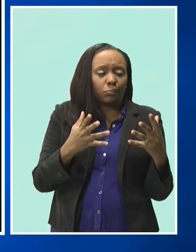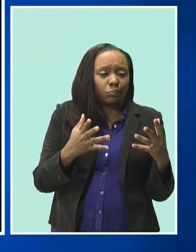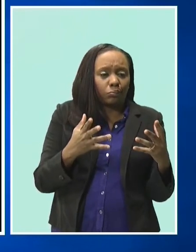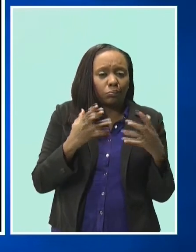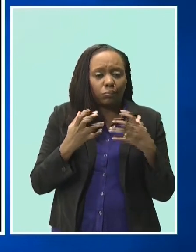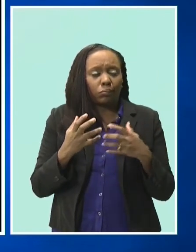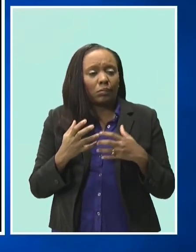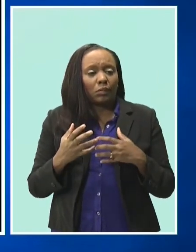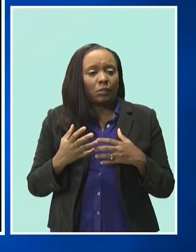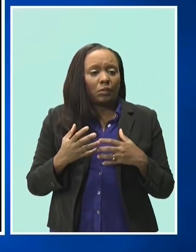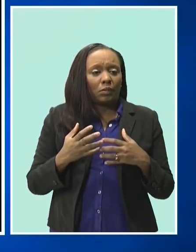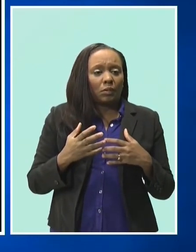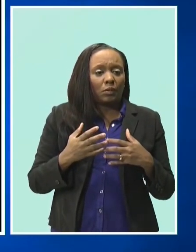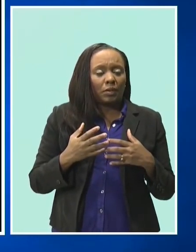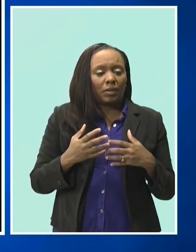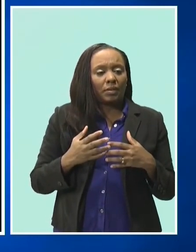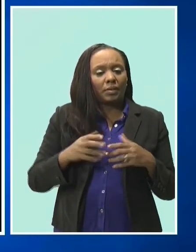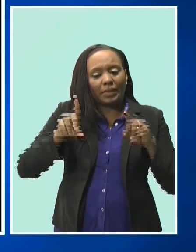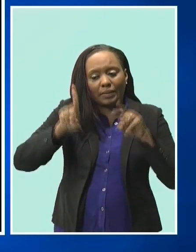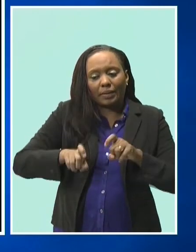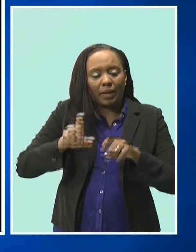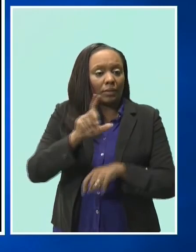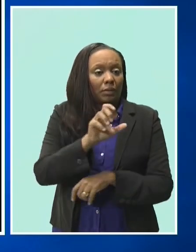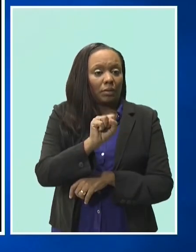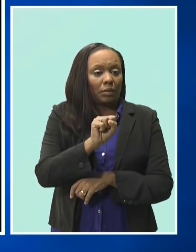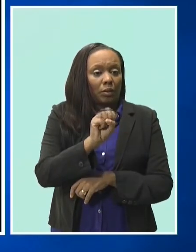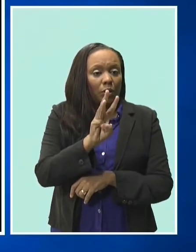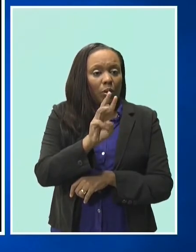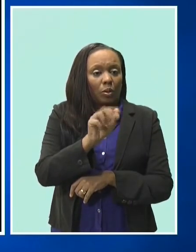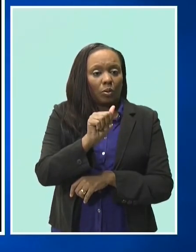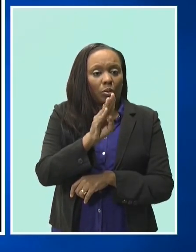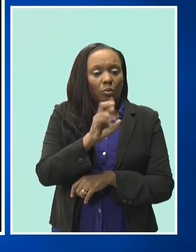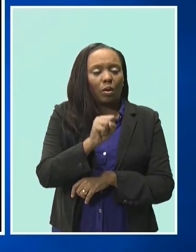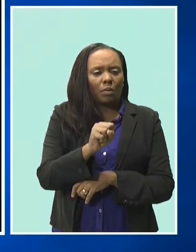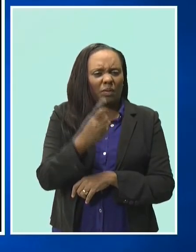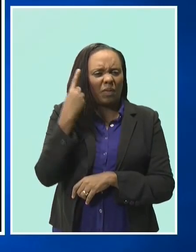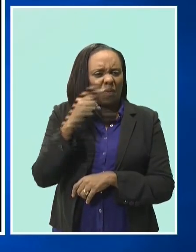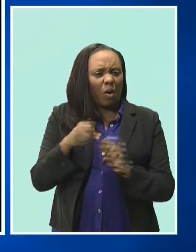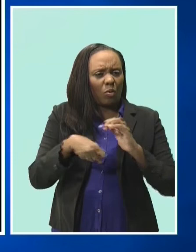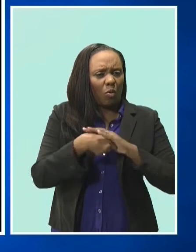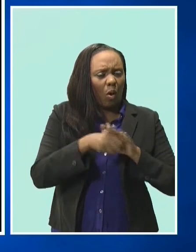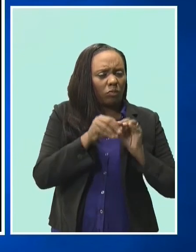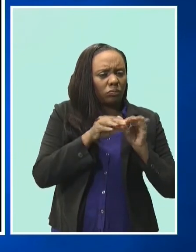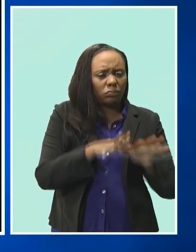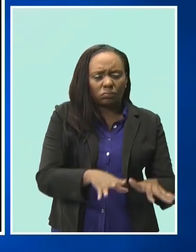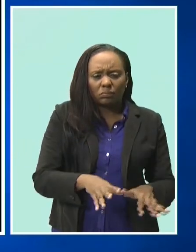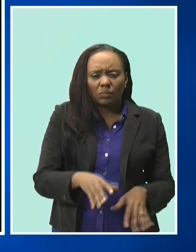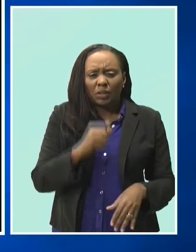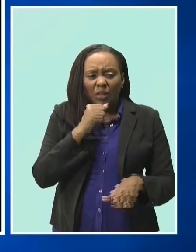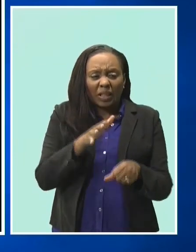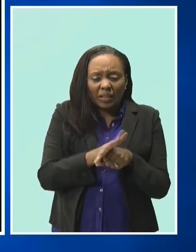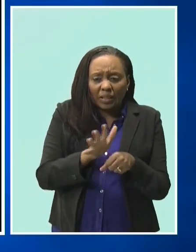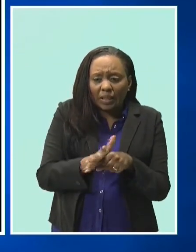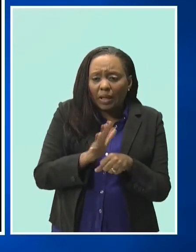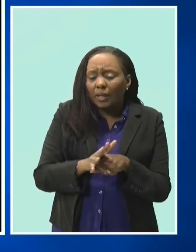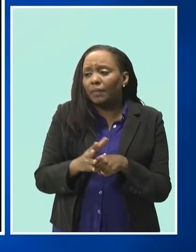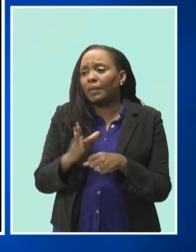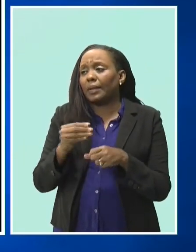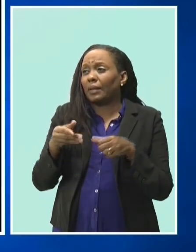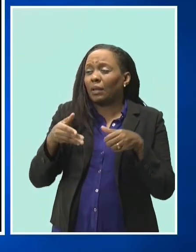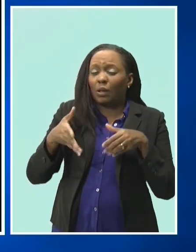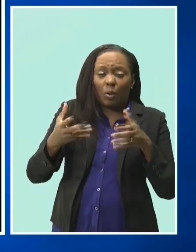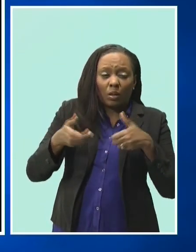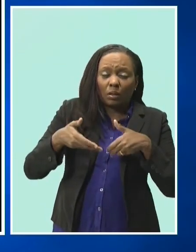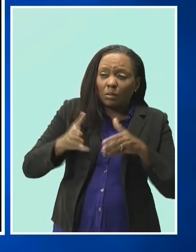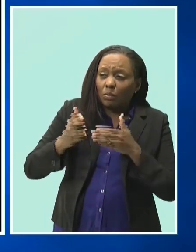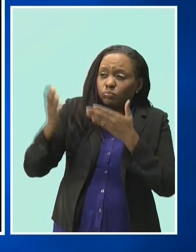the much-needed testing swabs, which he said are in short supply both here and internationally, and are key in local efforts to